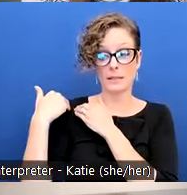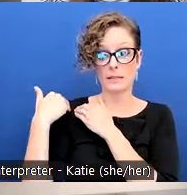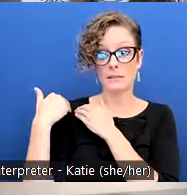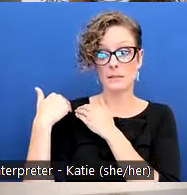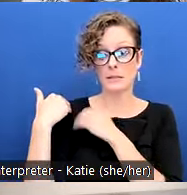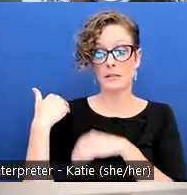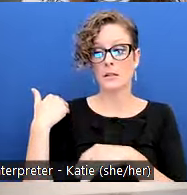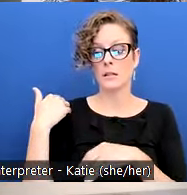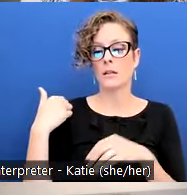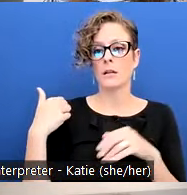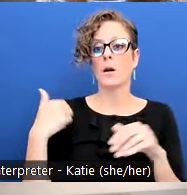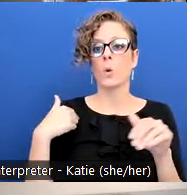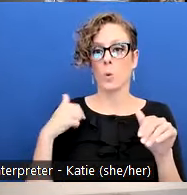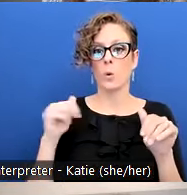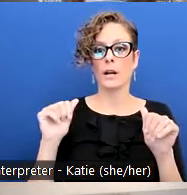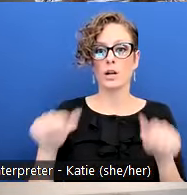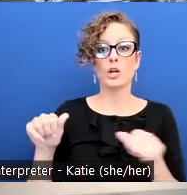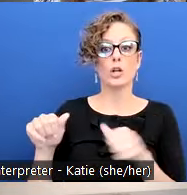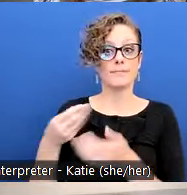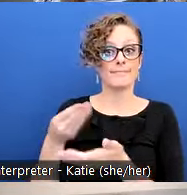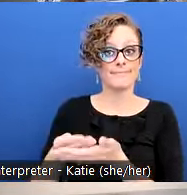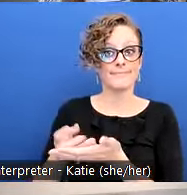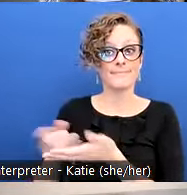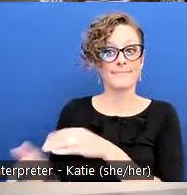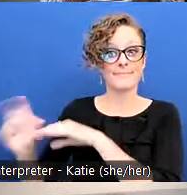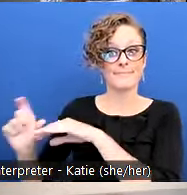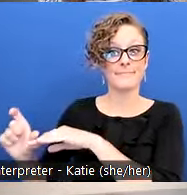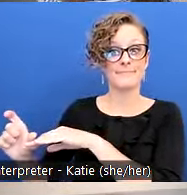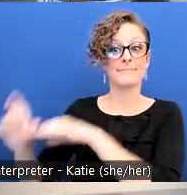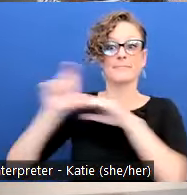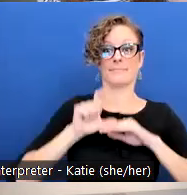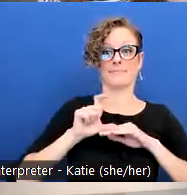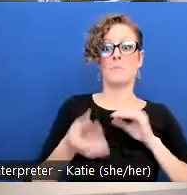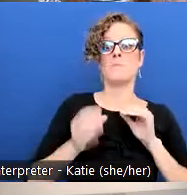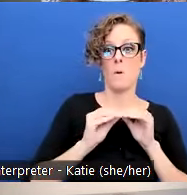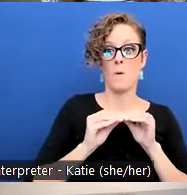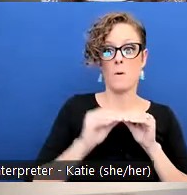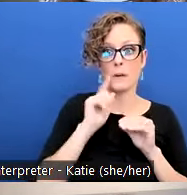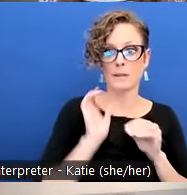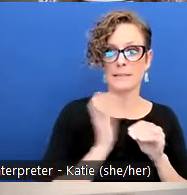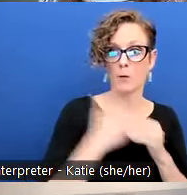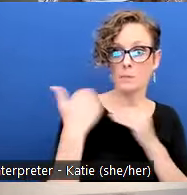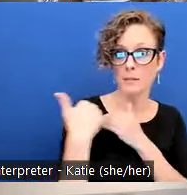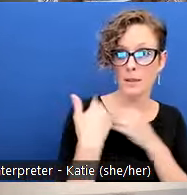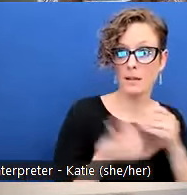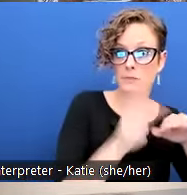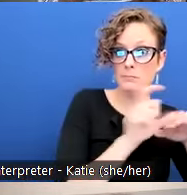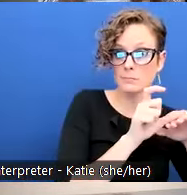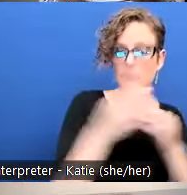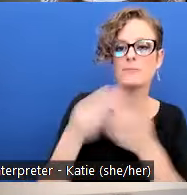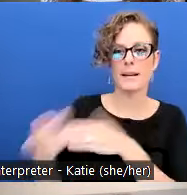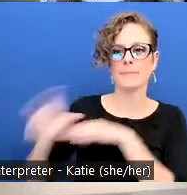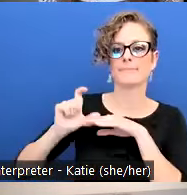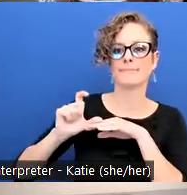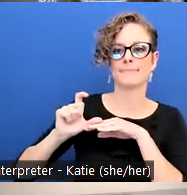also able to get an increased appropriation, meaning more money for the review board. It was not quite